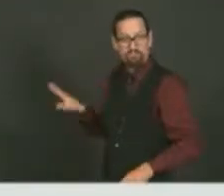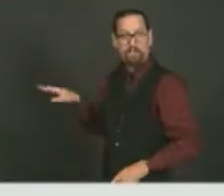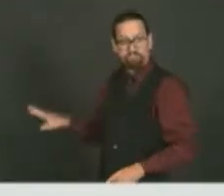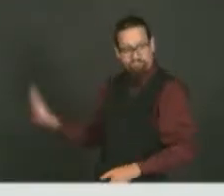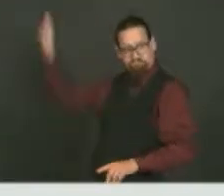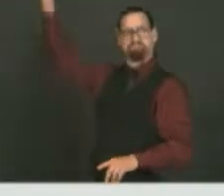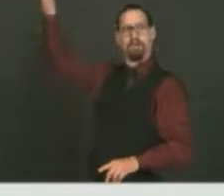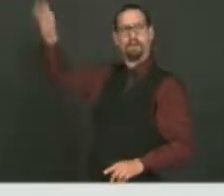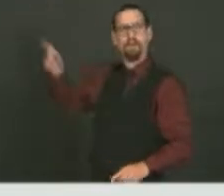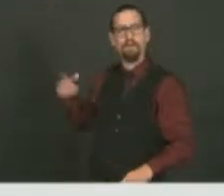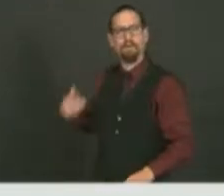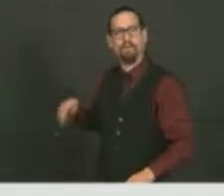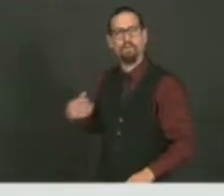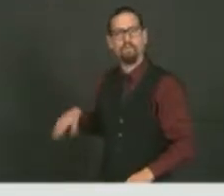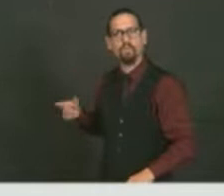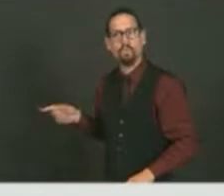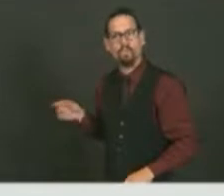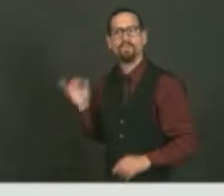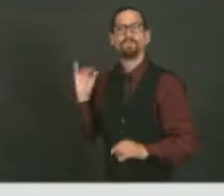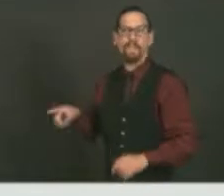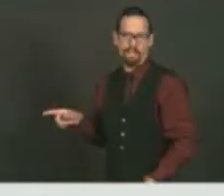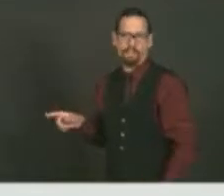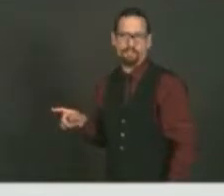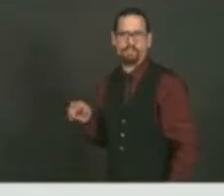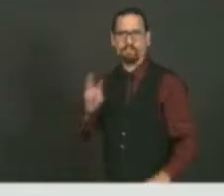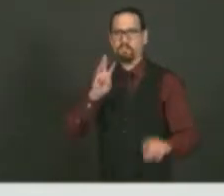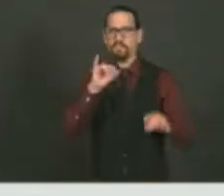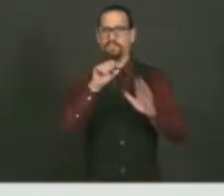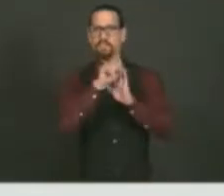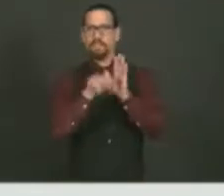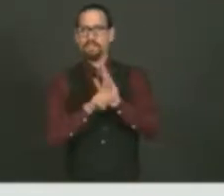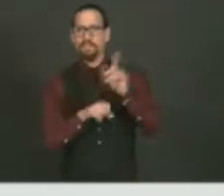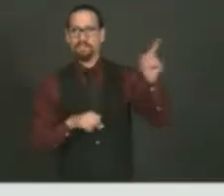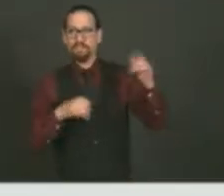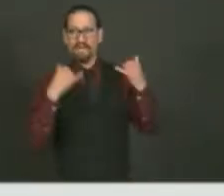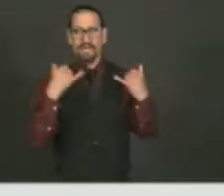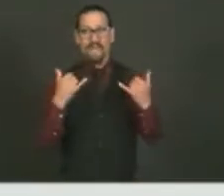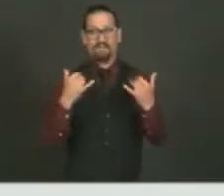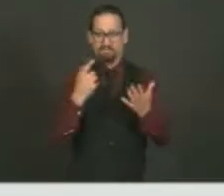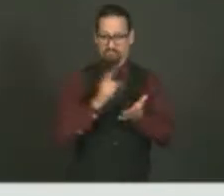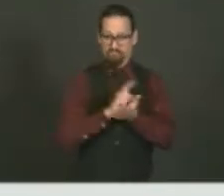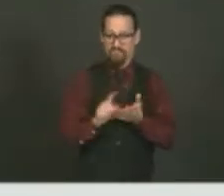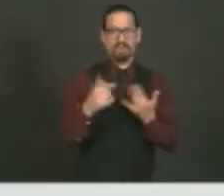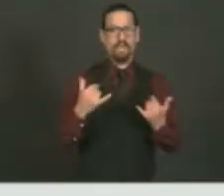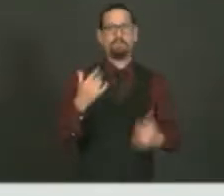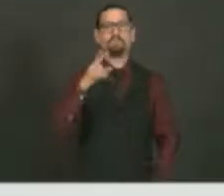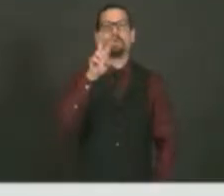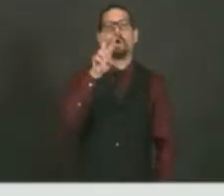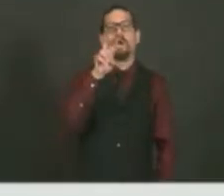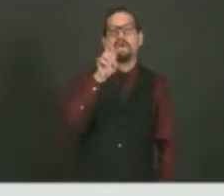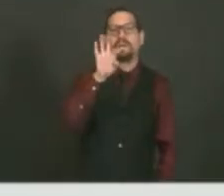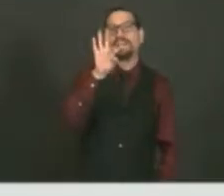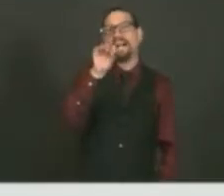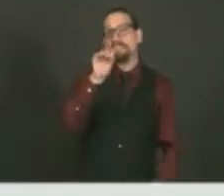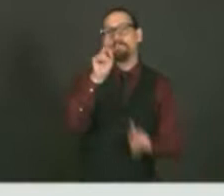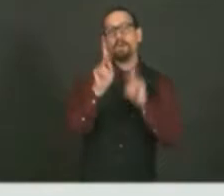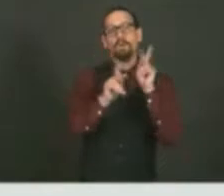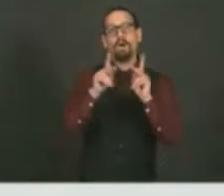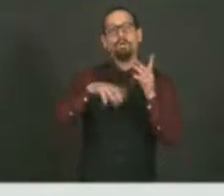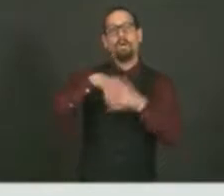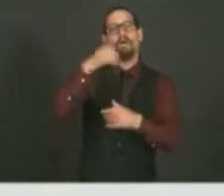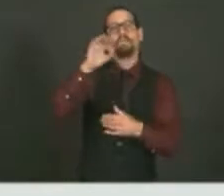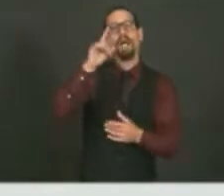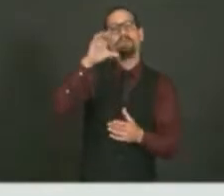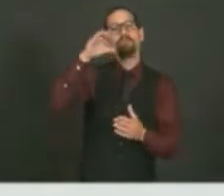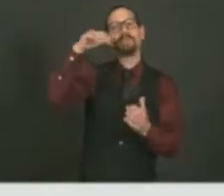a weekly case rate of 290 cases per 100,000. And today they're opening a field hospital because